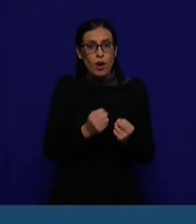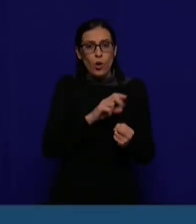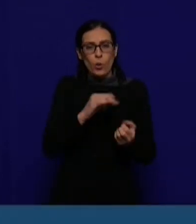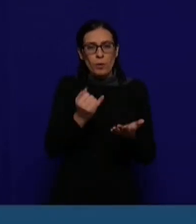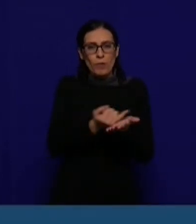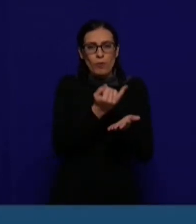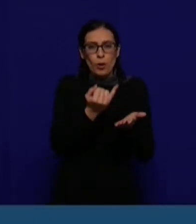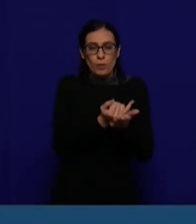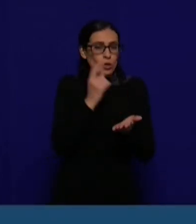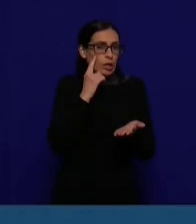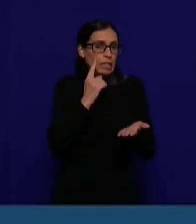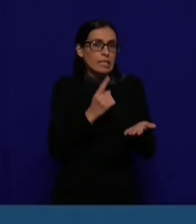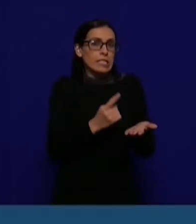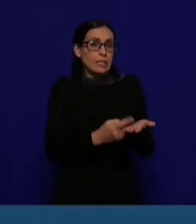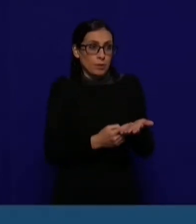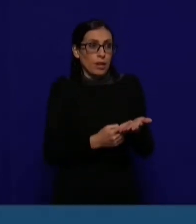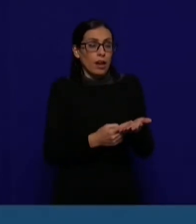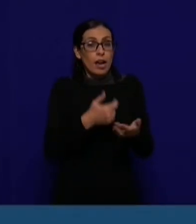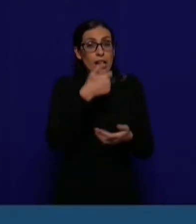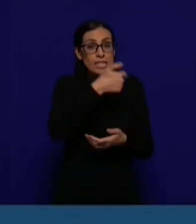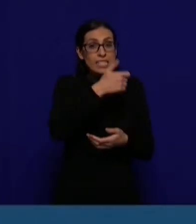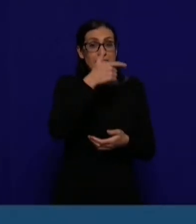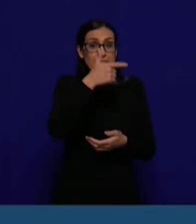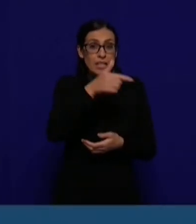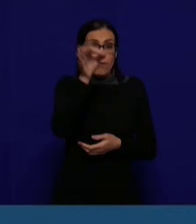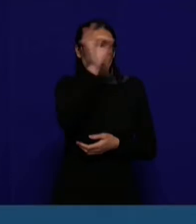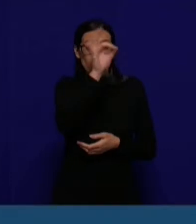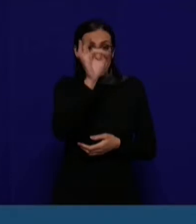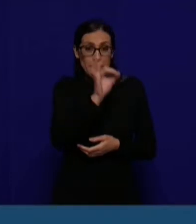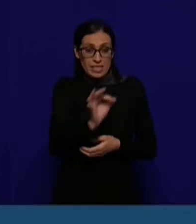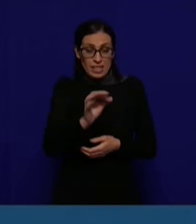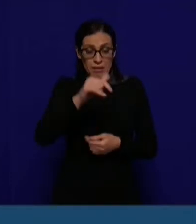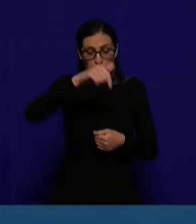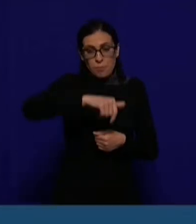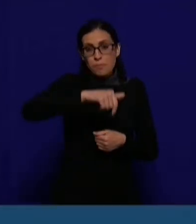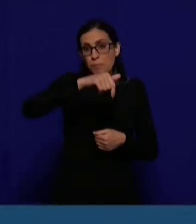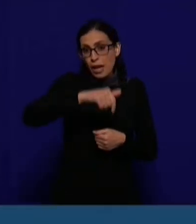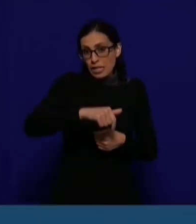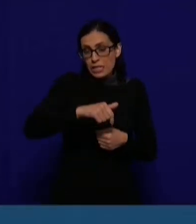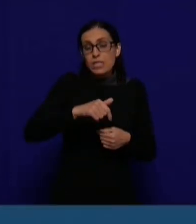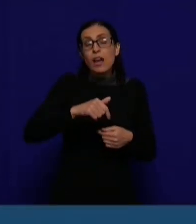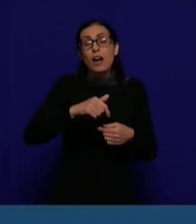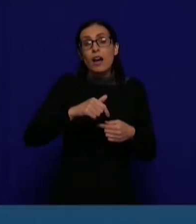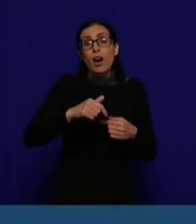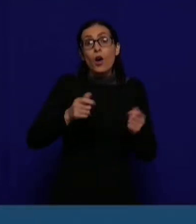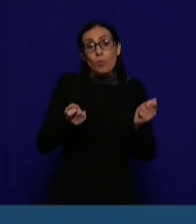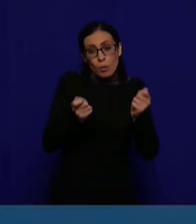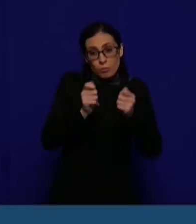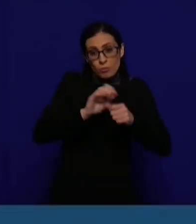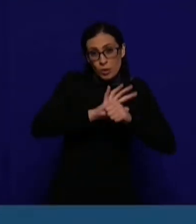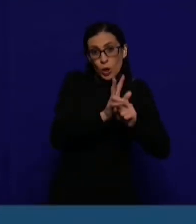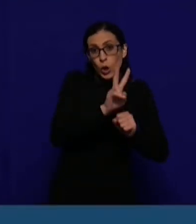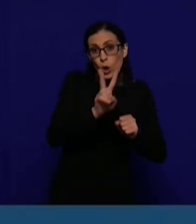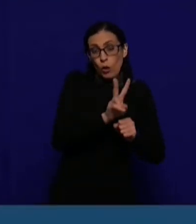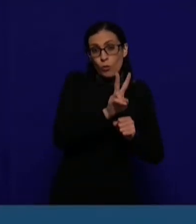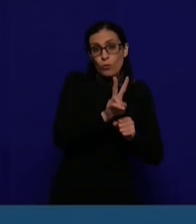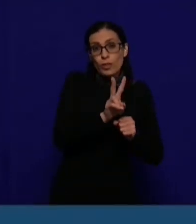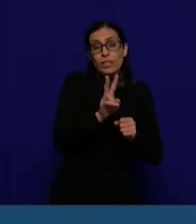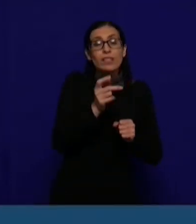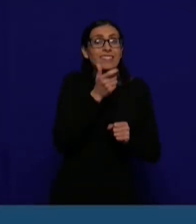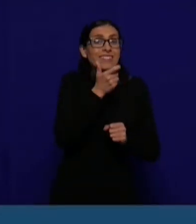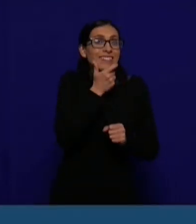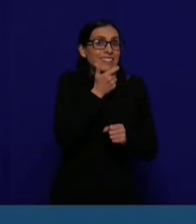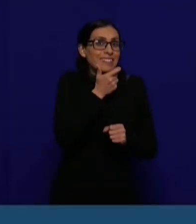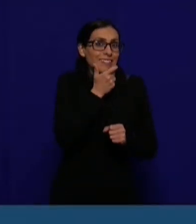li għamilna aħna għandna 67% mill-każi pożittivi li huma tal-varjant li nstab l-ewwel darba fl-Ingilterra